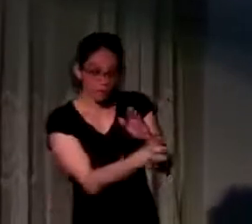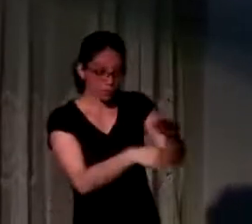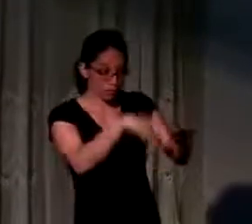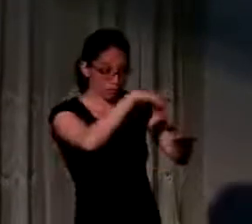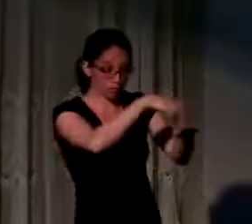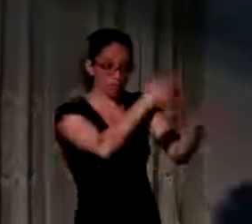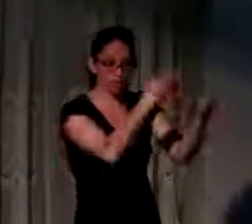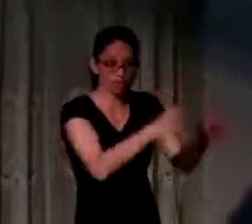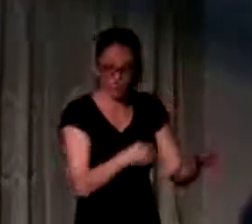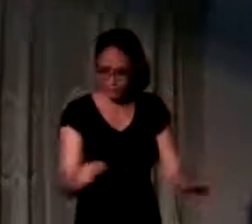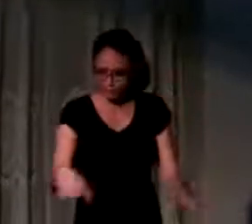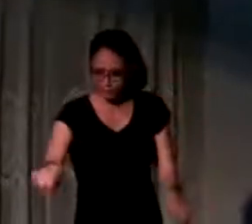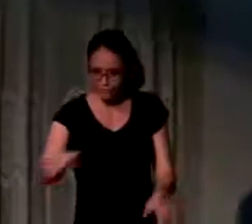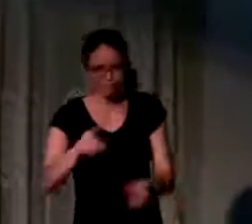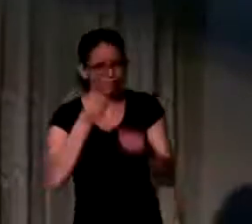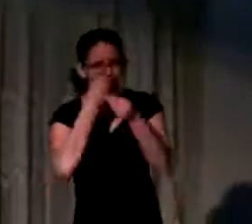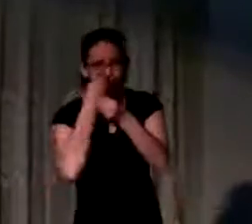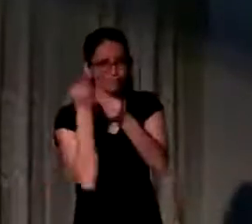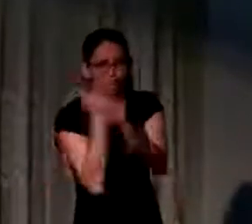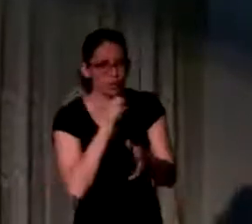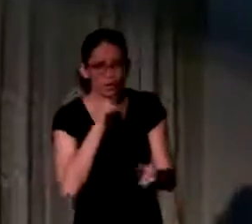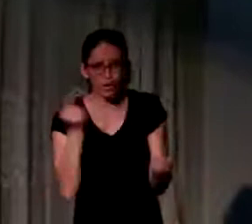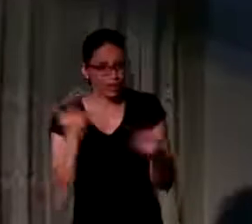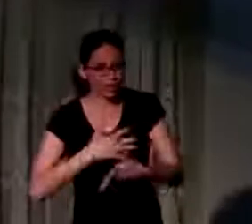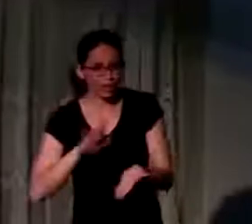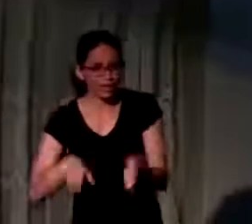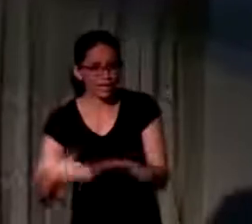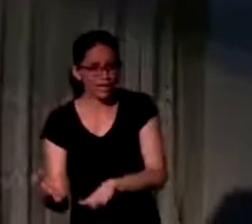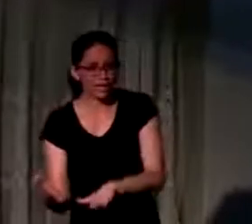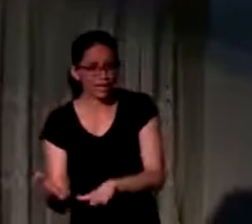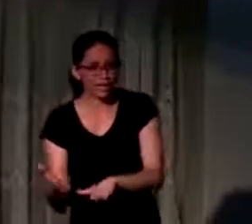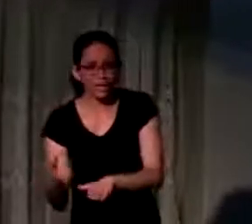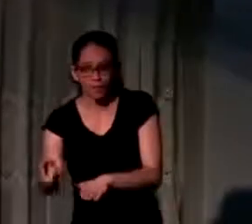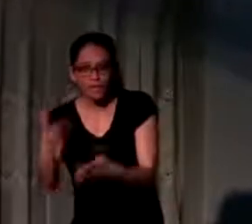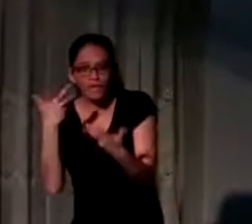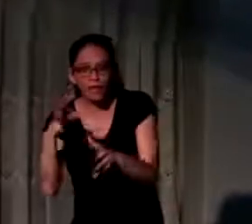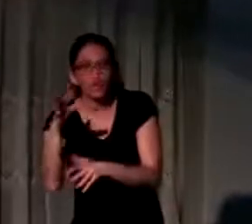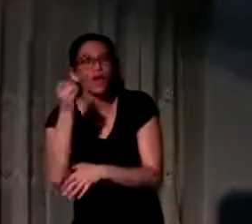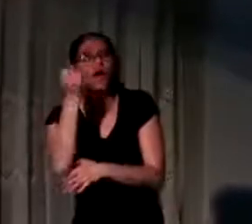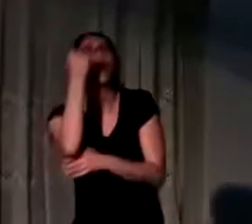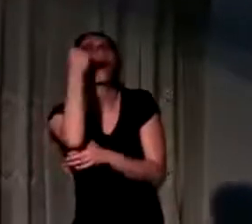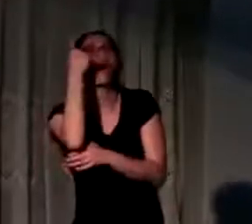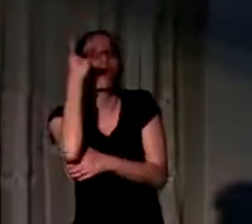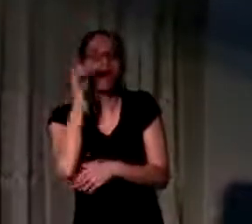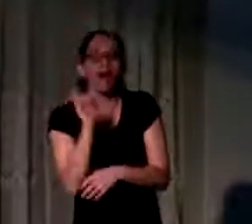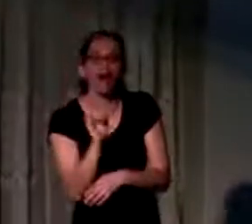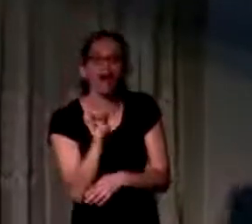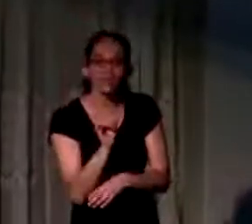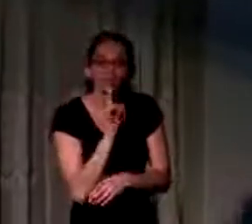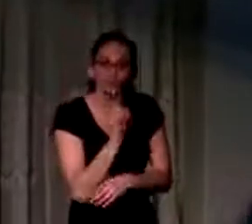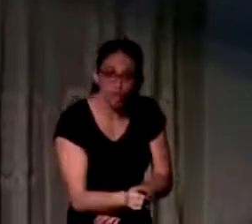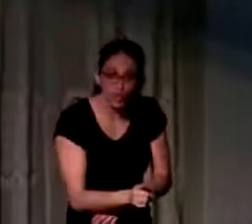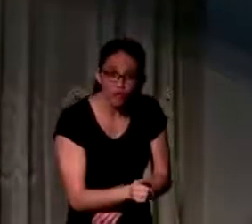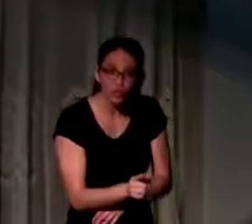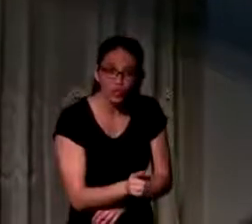they were unafraid of death. Why? Because Jesus had been there and Jesus defeated it and he was back.